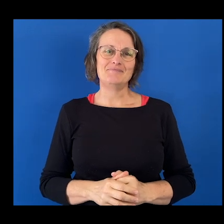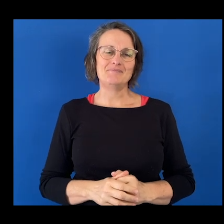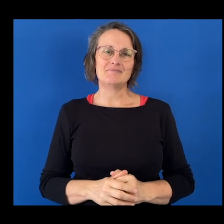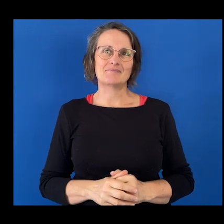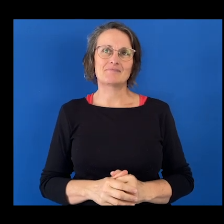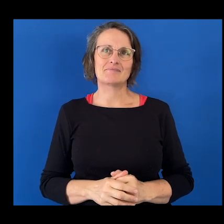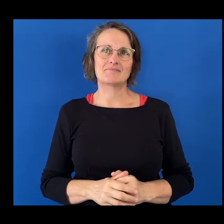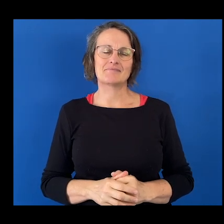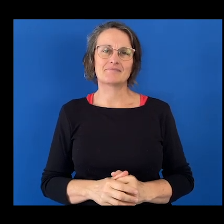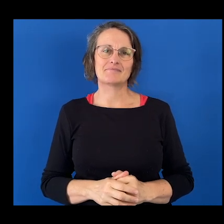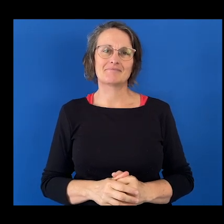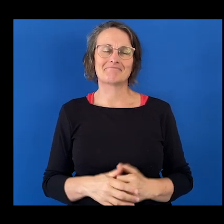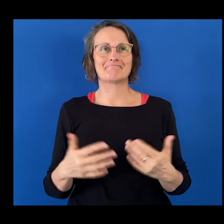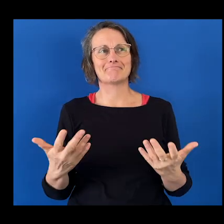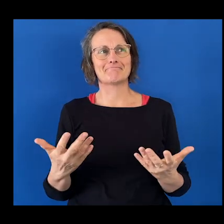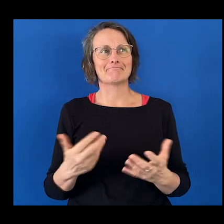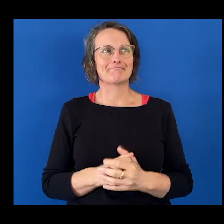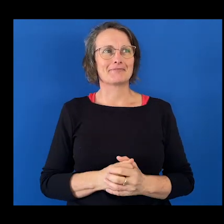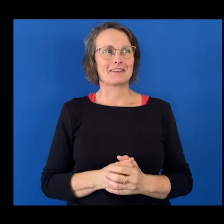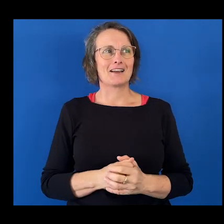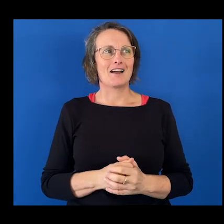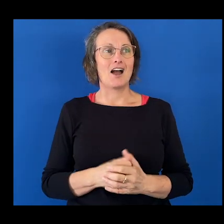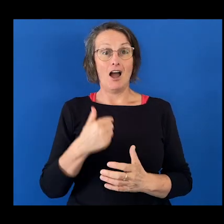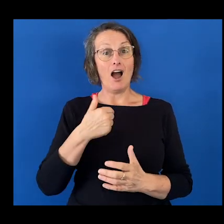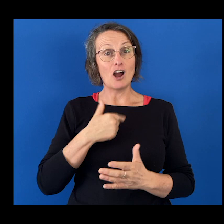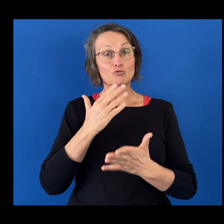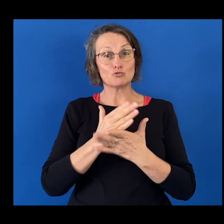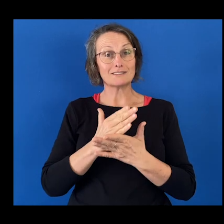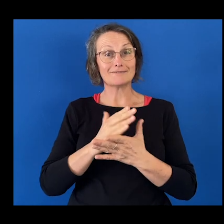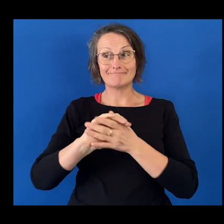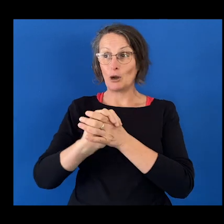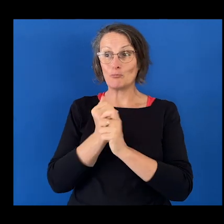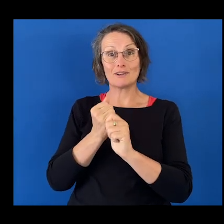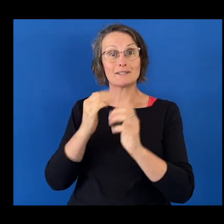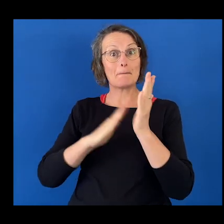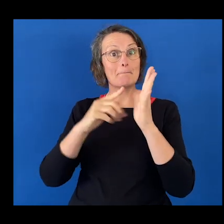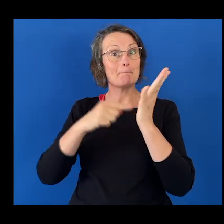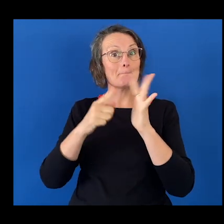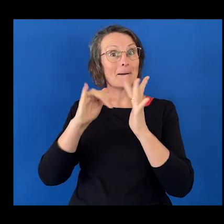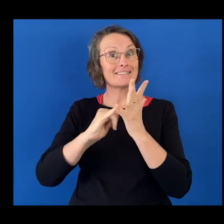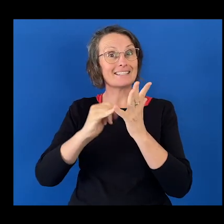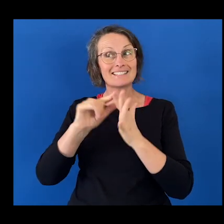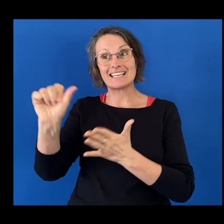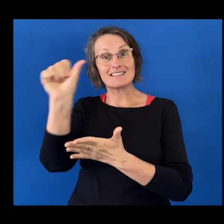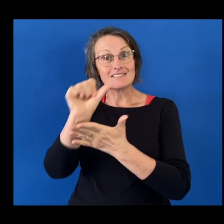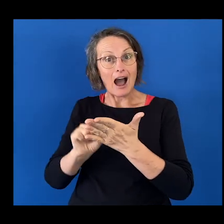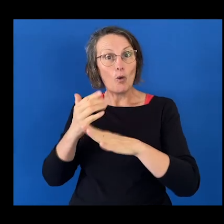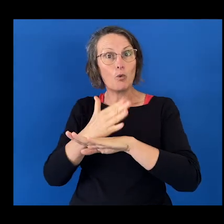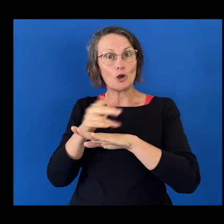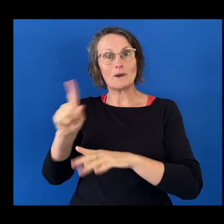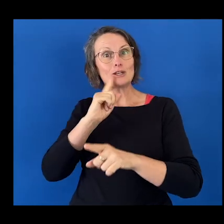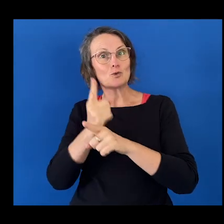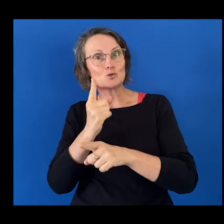It just further cemented my appreciation of Matisse, reading about